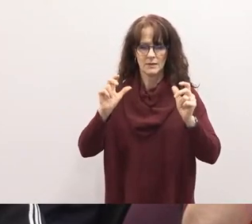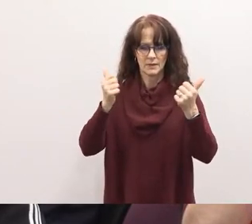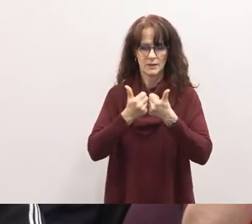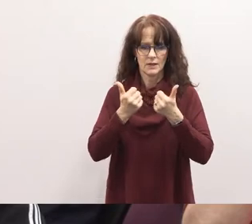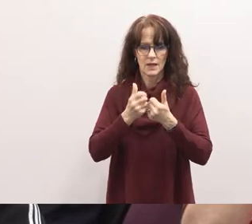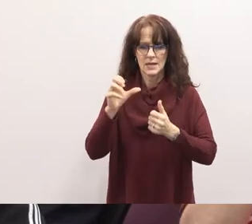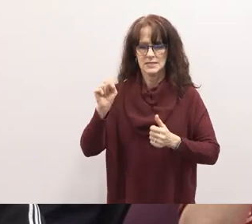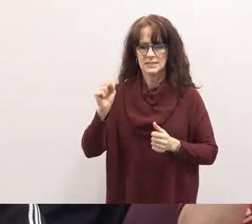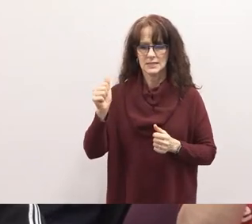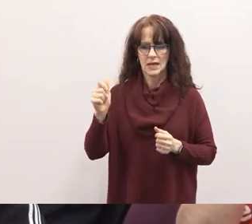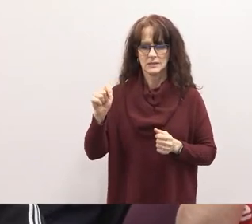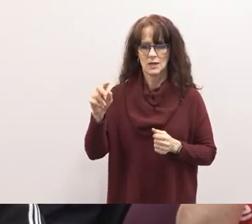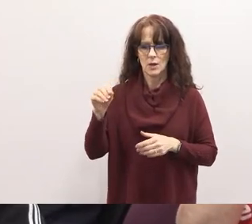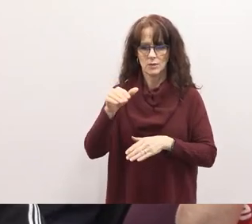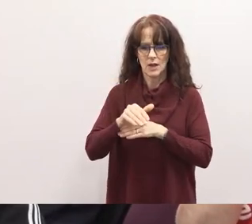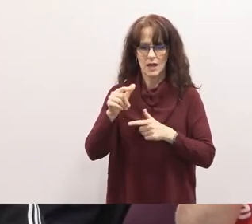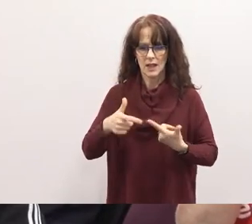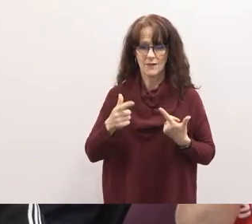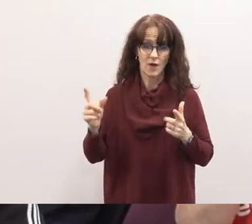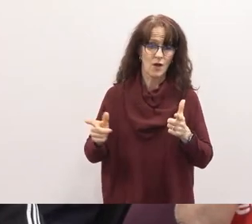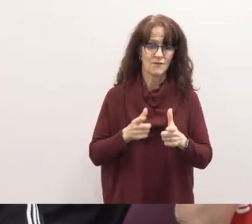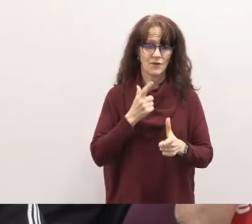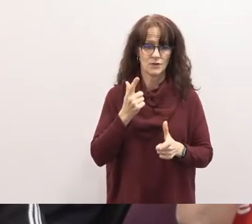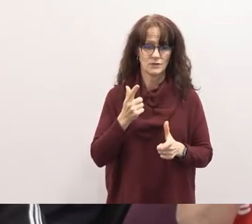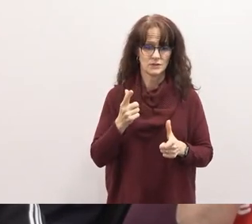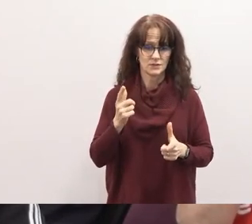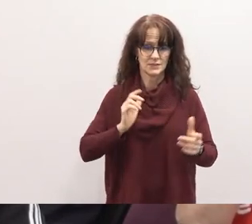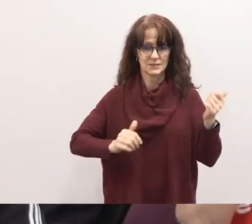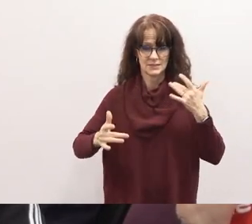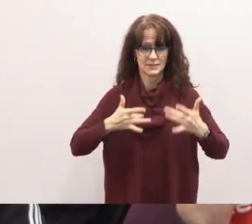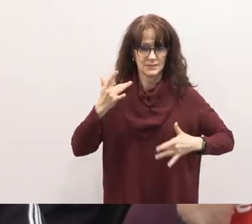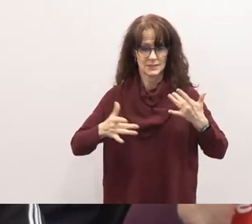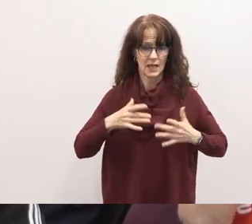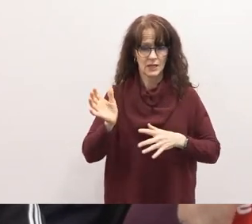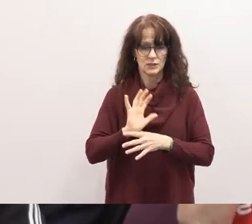Live, our first talent show since before COVID-19.